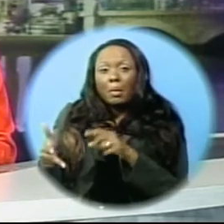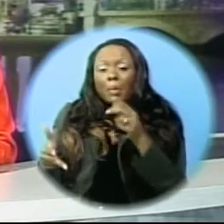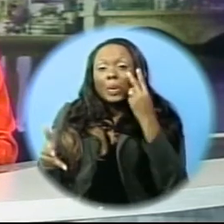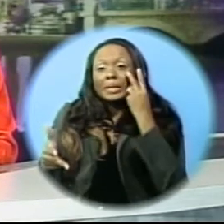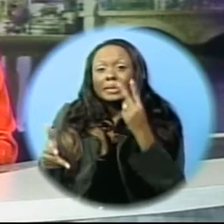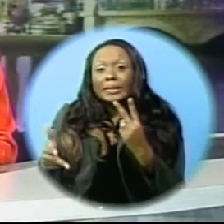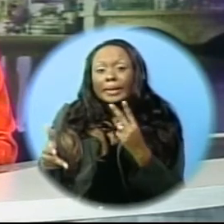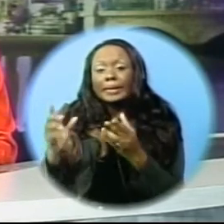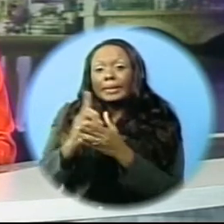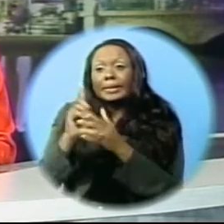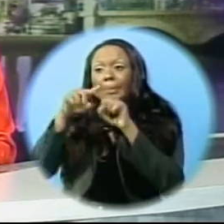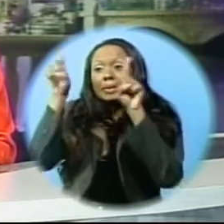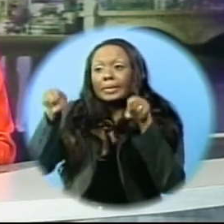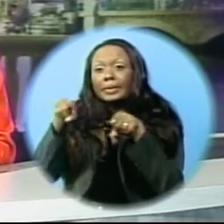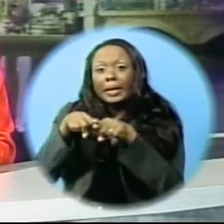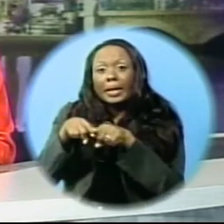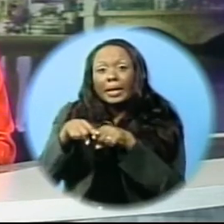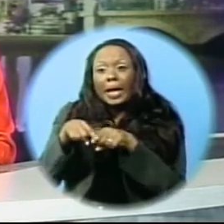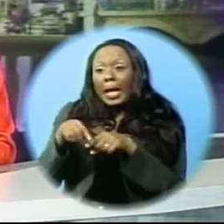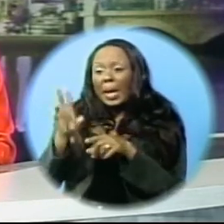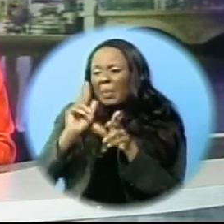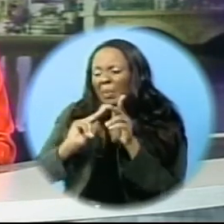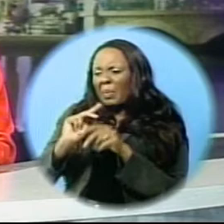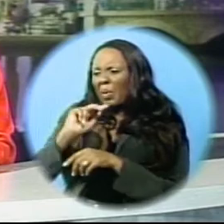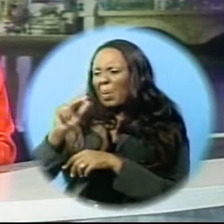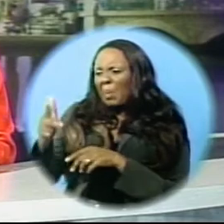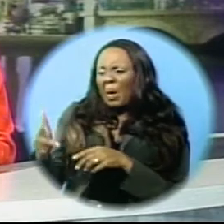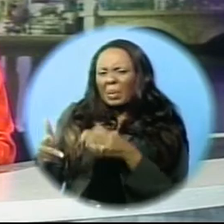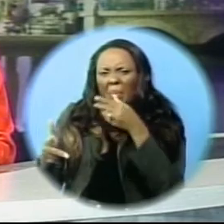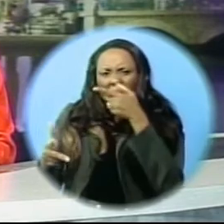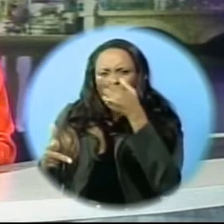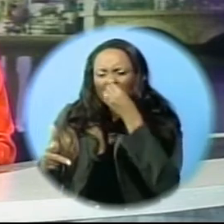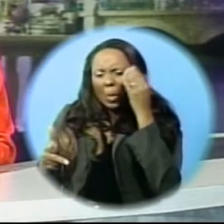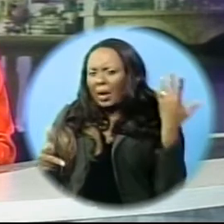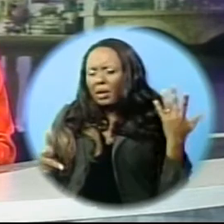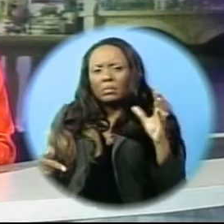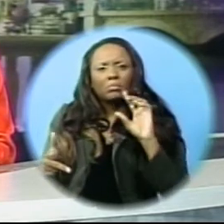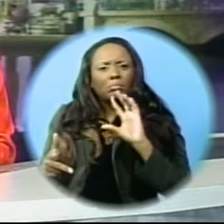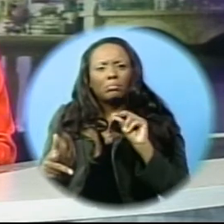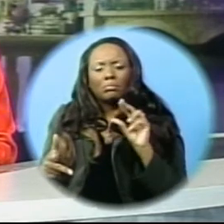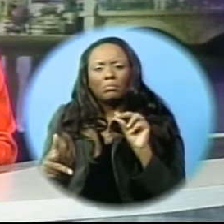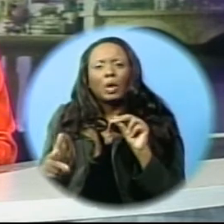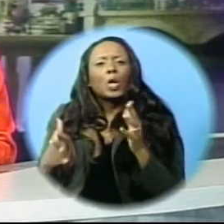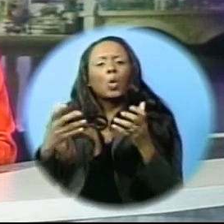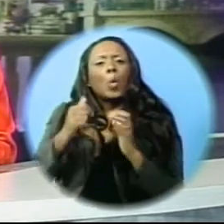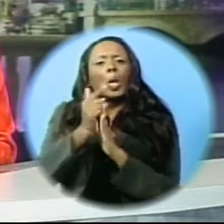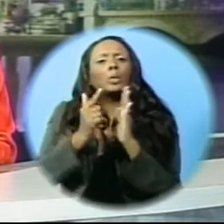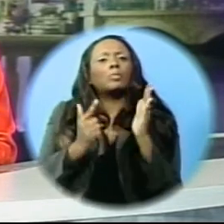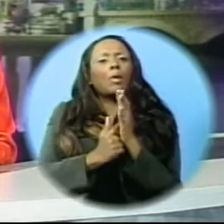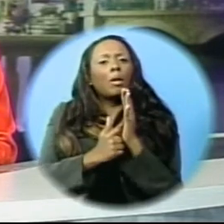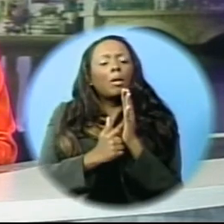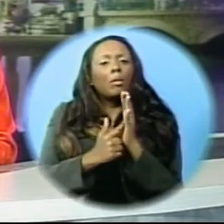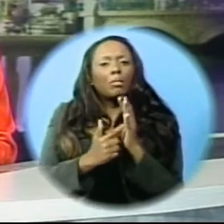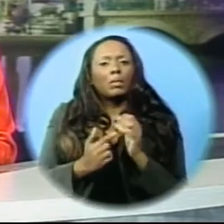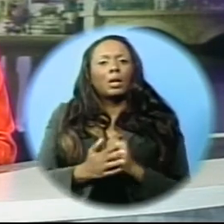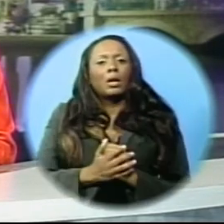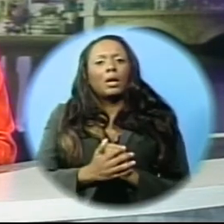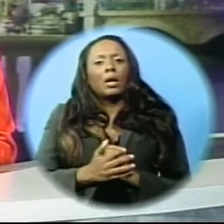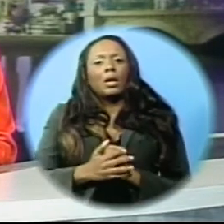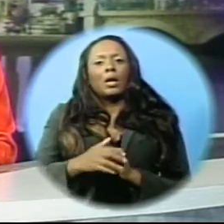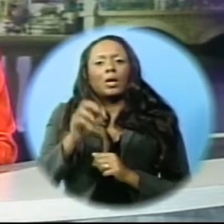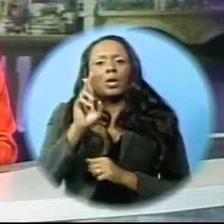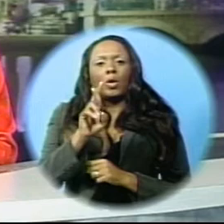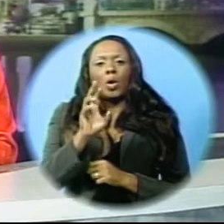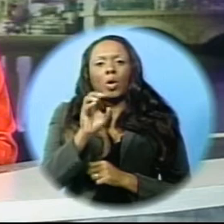disabled. So far, the Council has secured close to 11,000 signatures for its petition. Operations Manager with the Council,